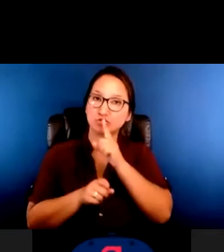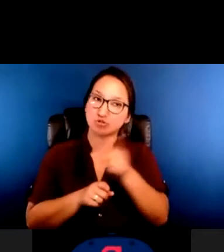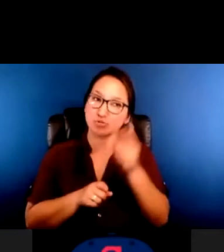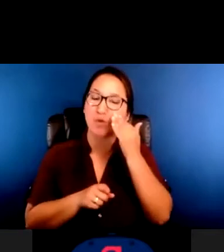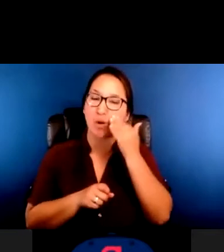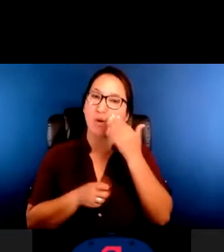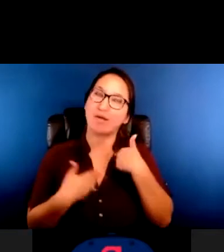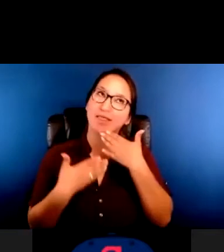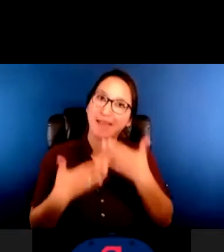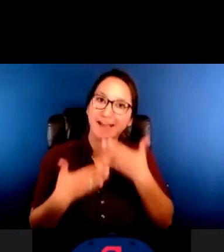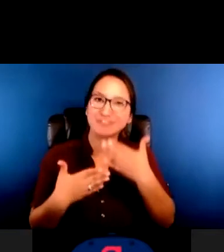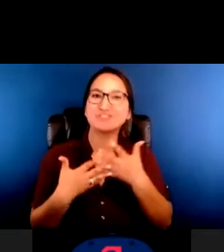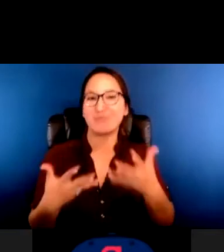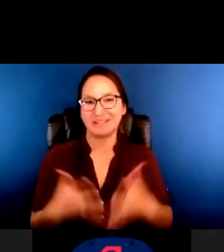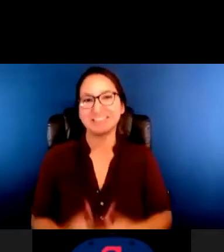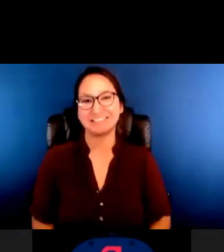for that.